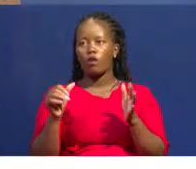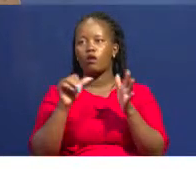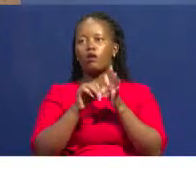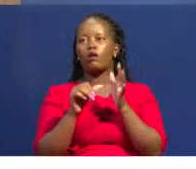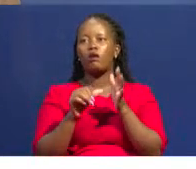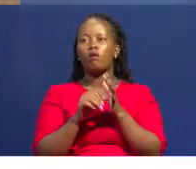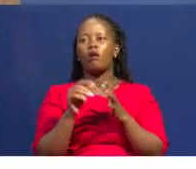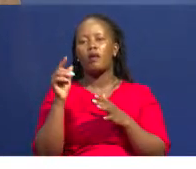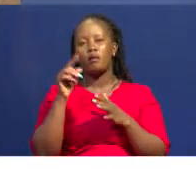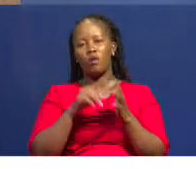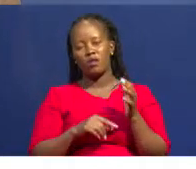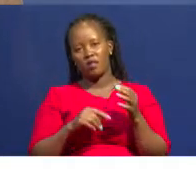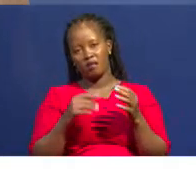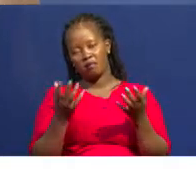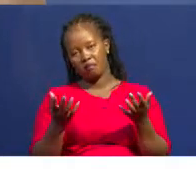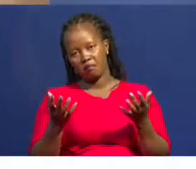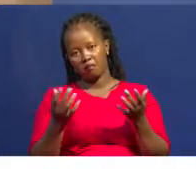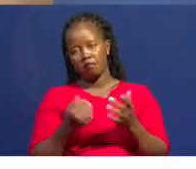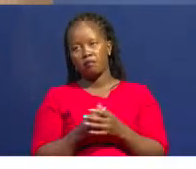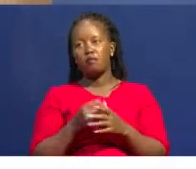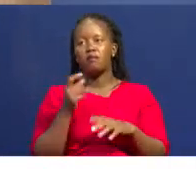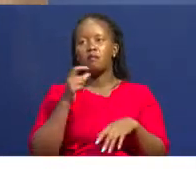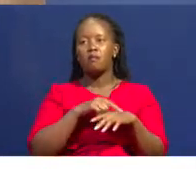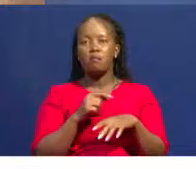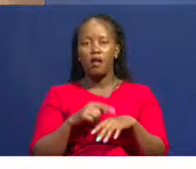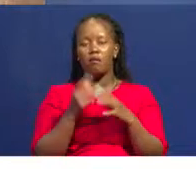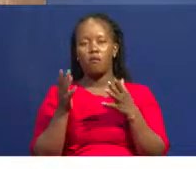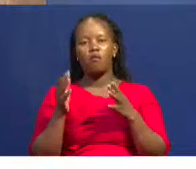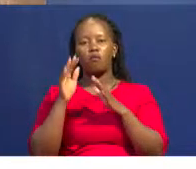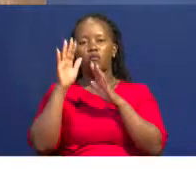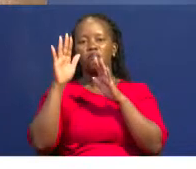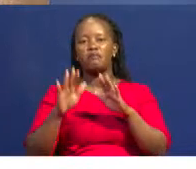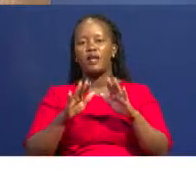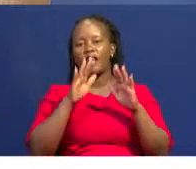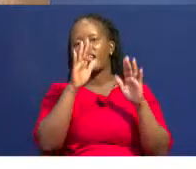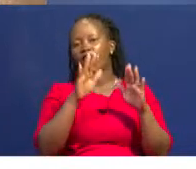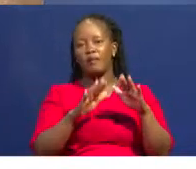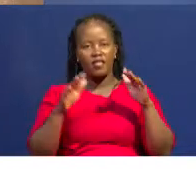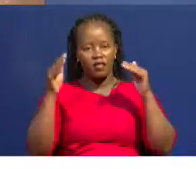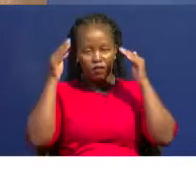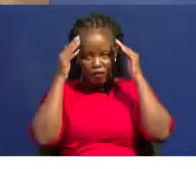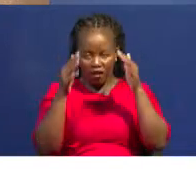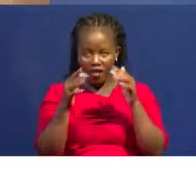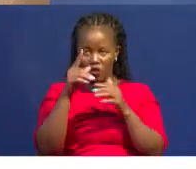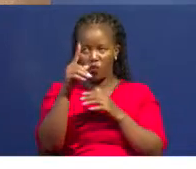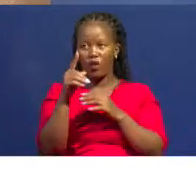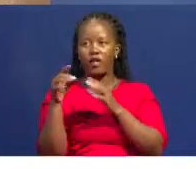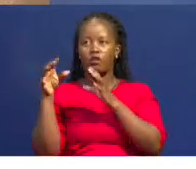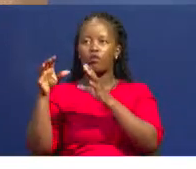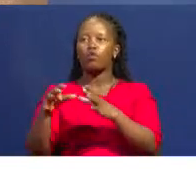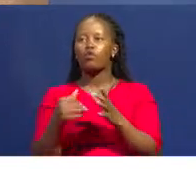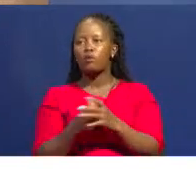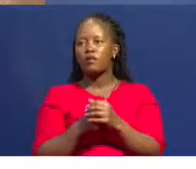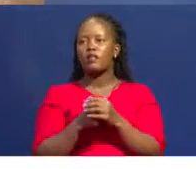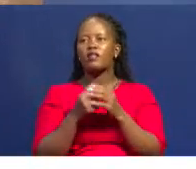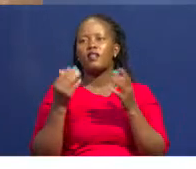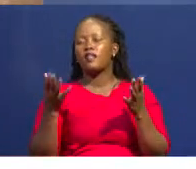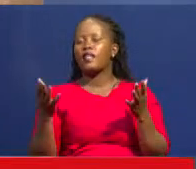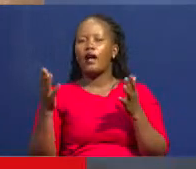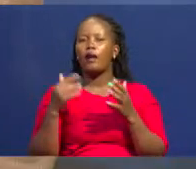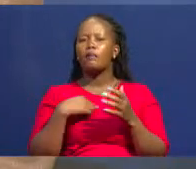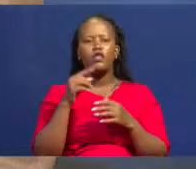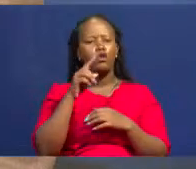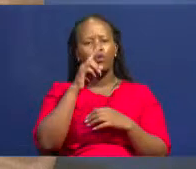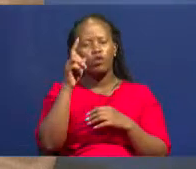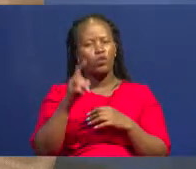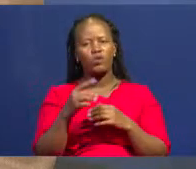those campaignings. When they focus on one side, I will ask the engineer, what are you going to do with Mkokoteni